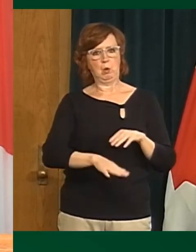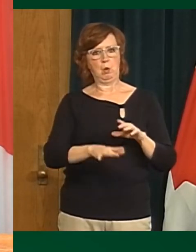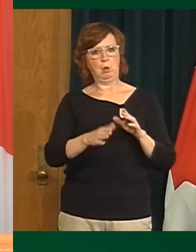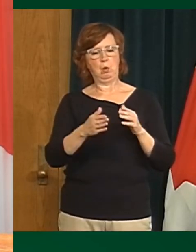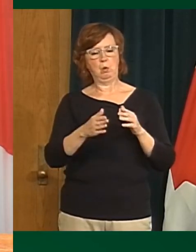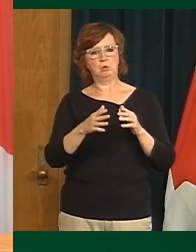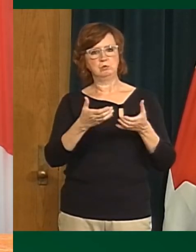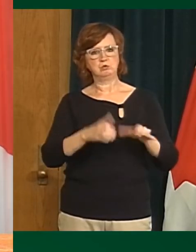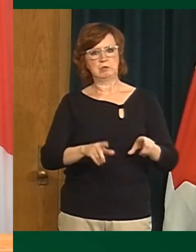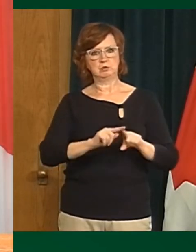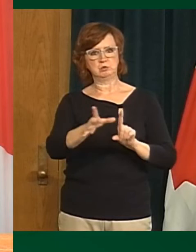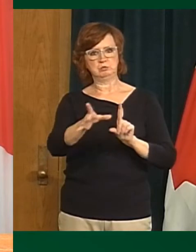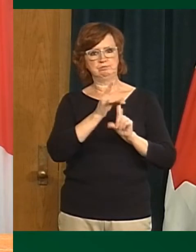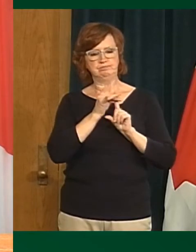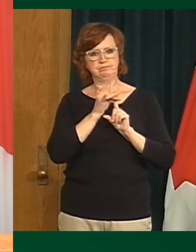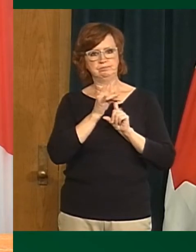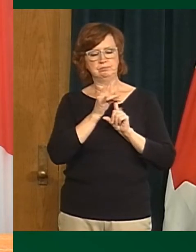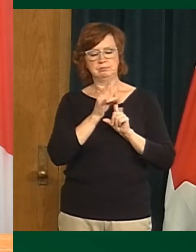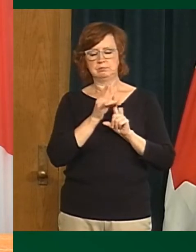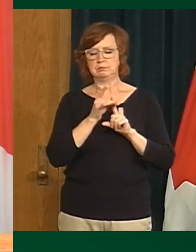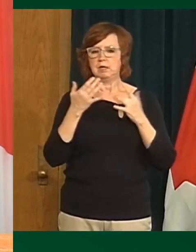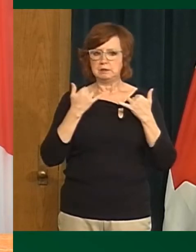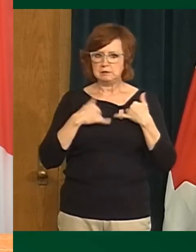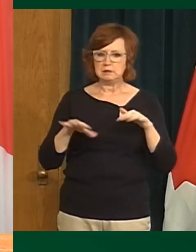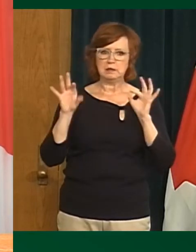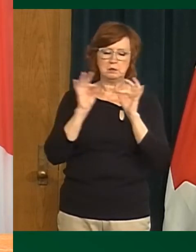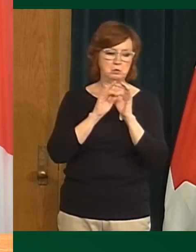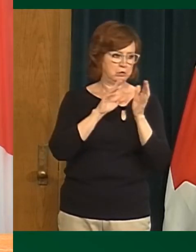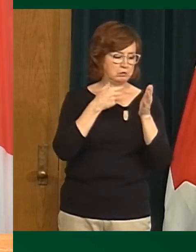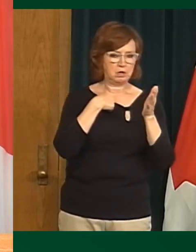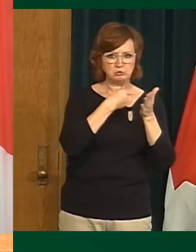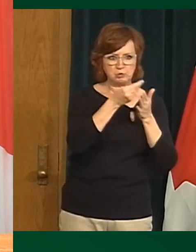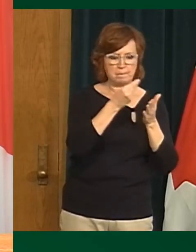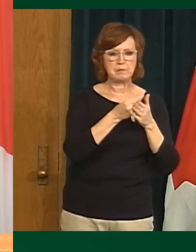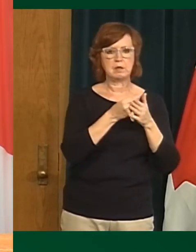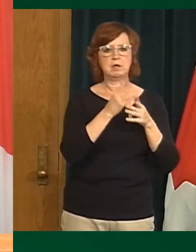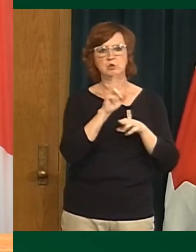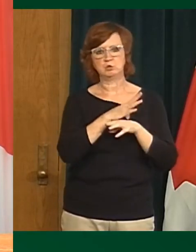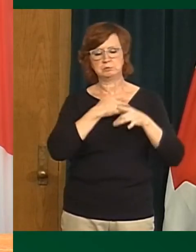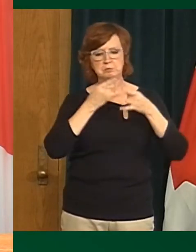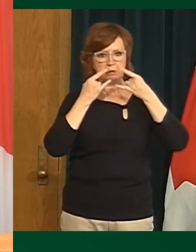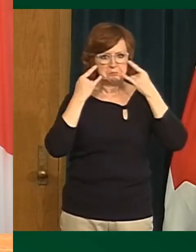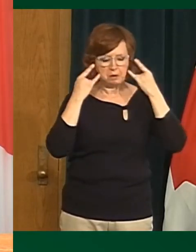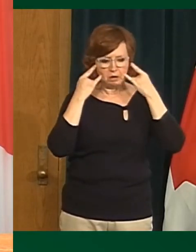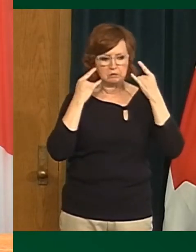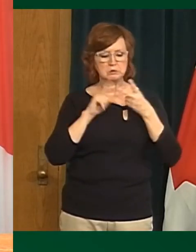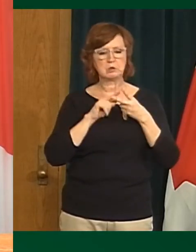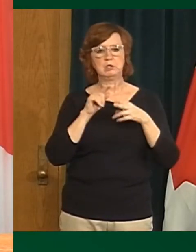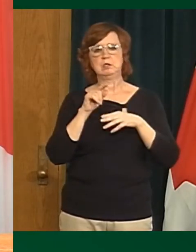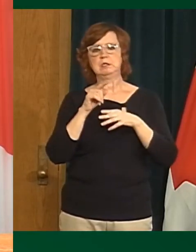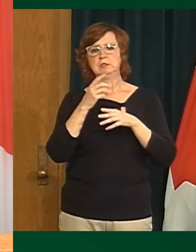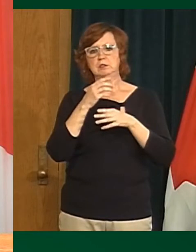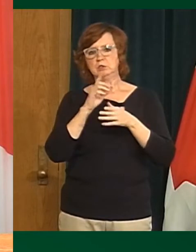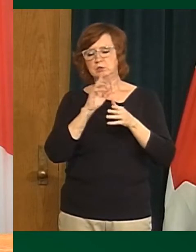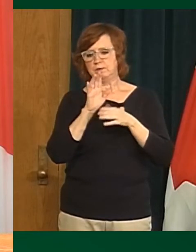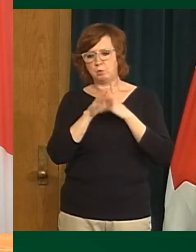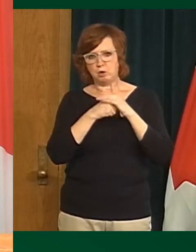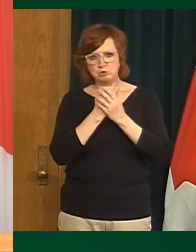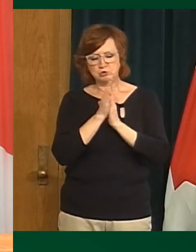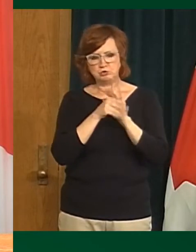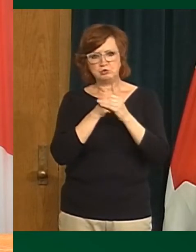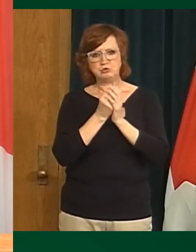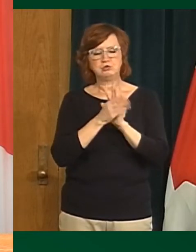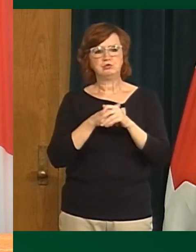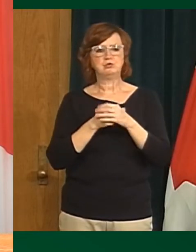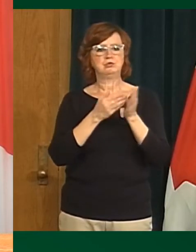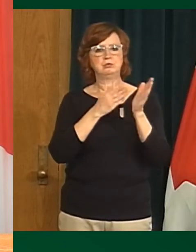we go out and about our work, whether it's shopping or other work or even recreation. But then if we